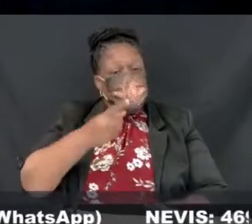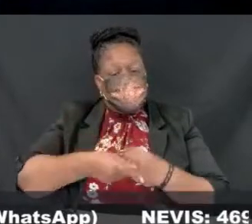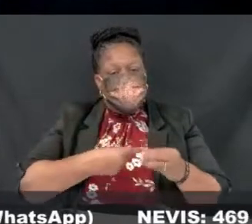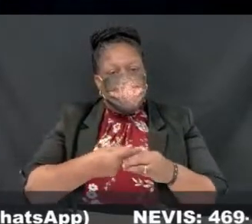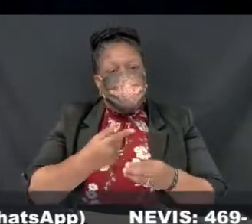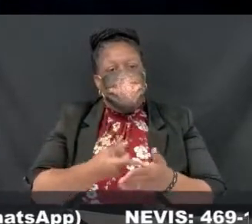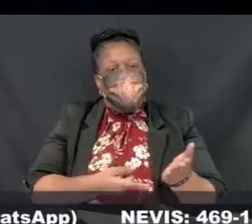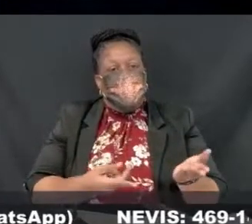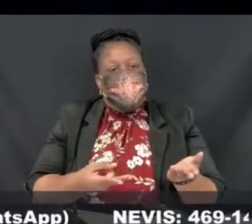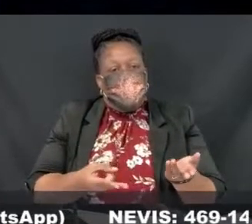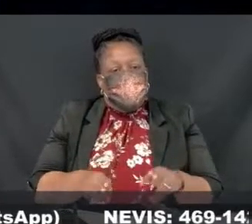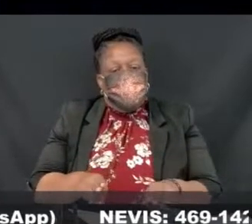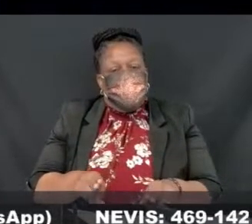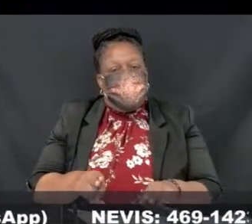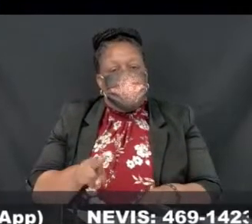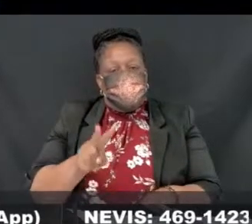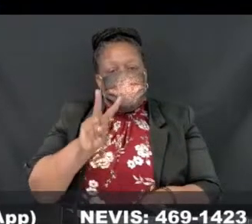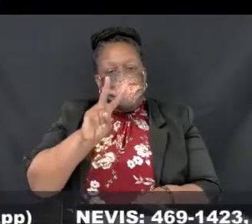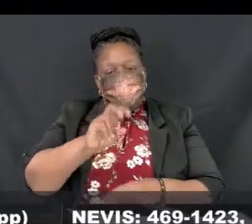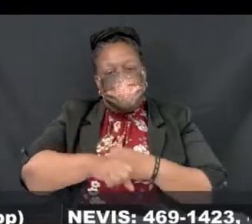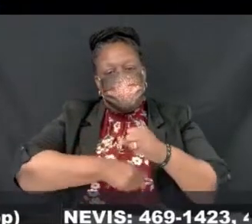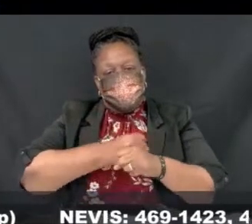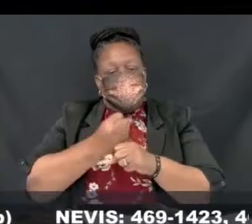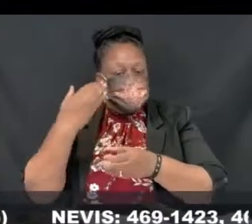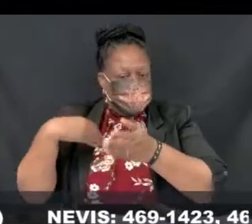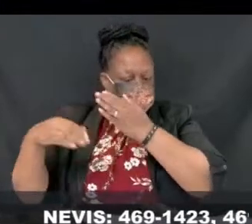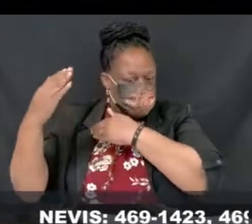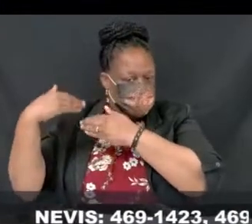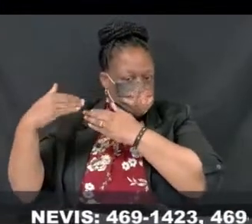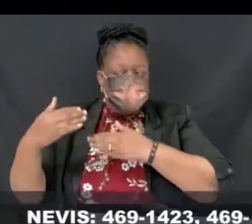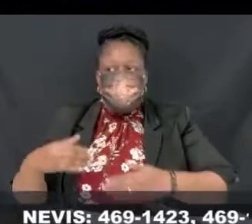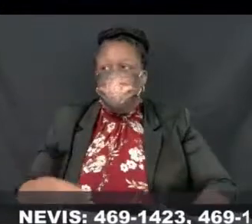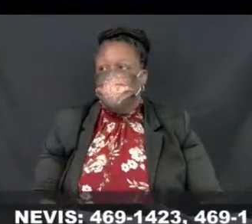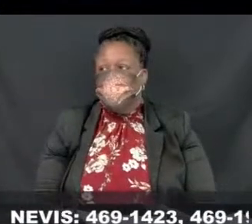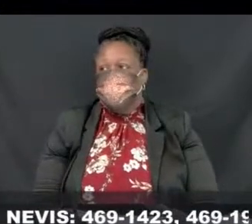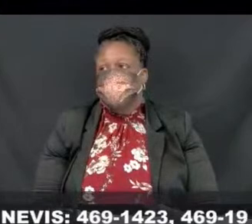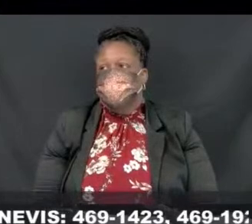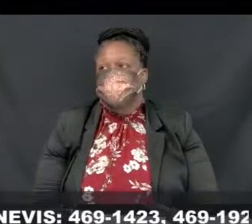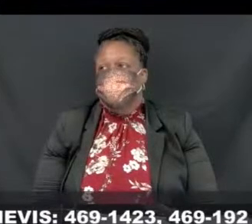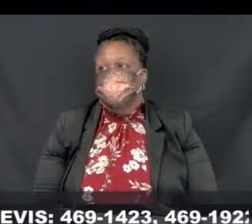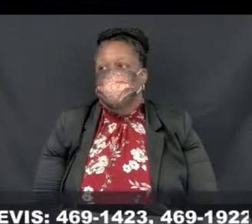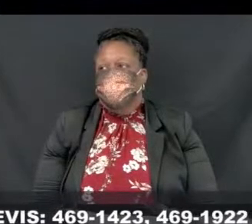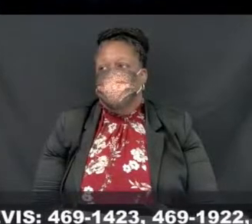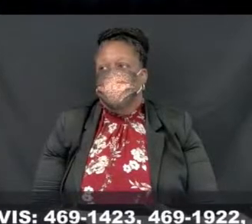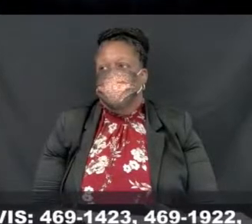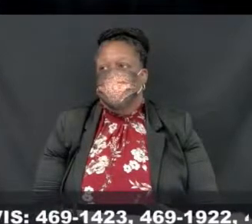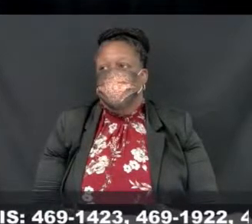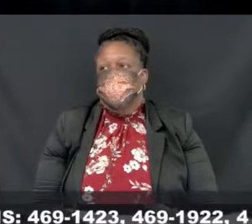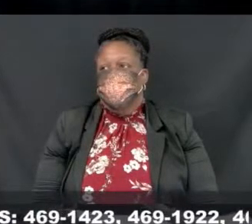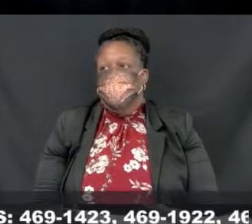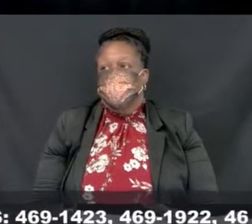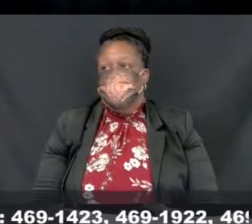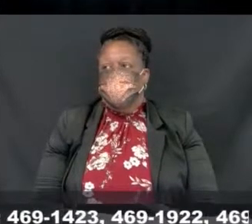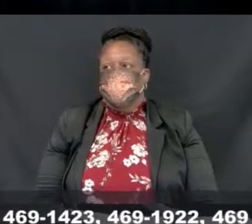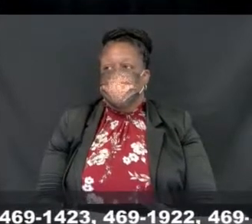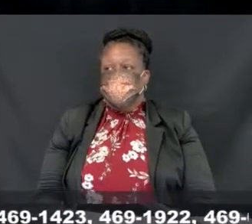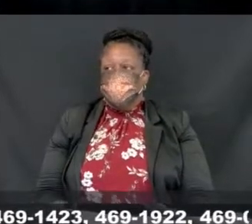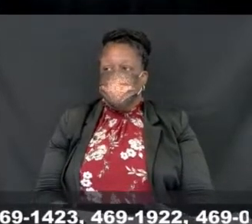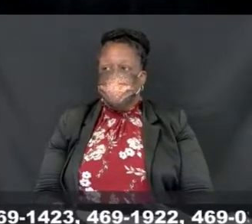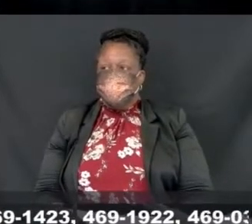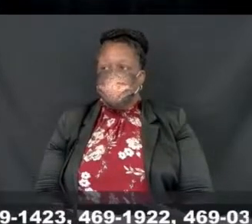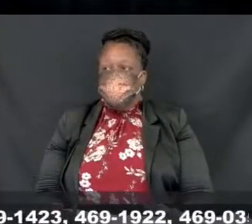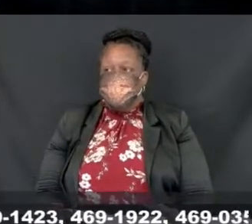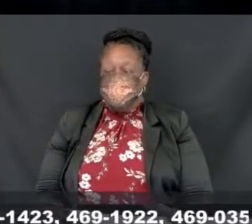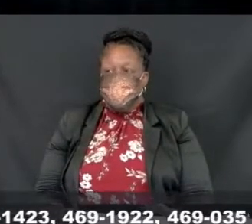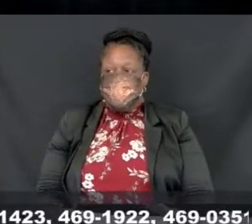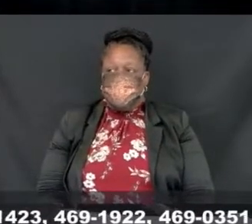Mr. Brown, work at Customs. He was the first person to reach here to the NEOC briefings, and he would have